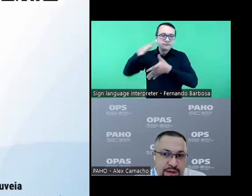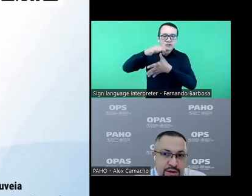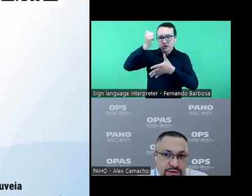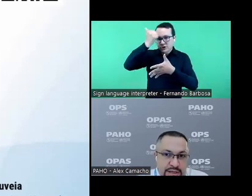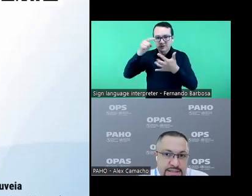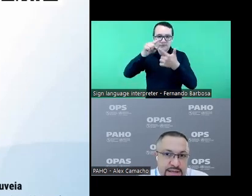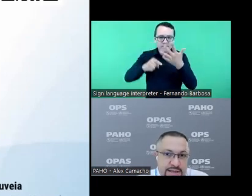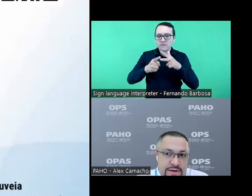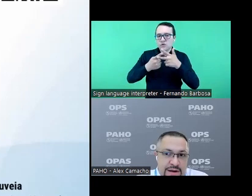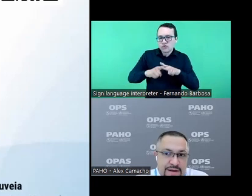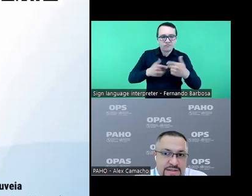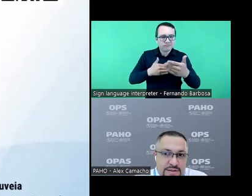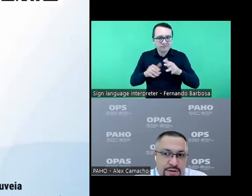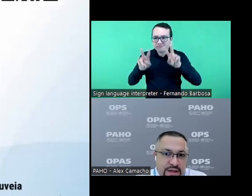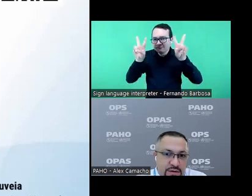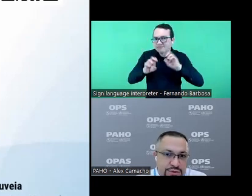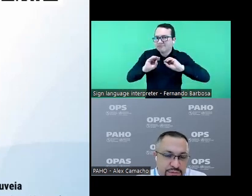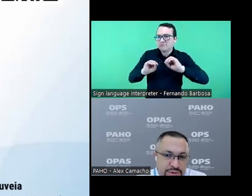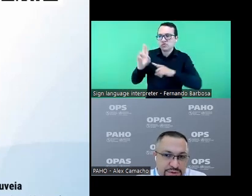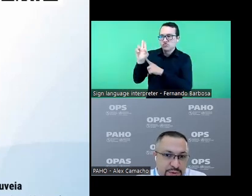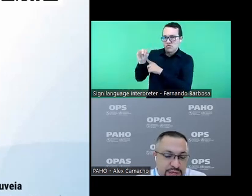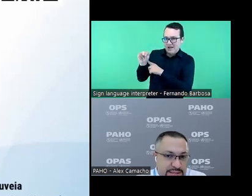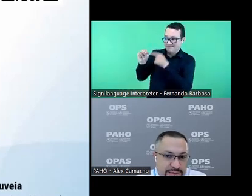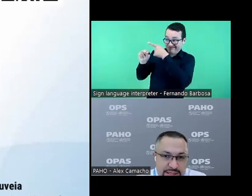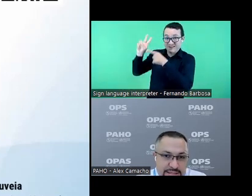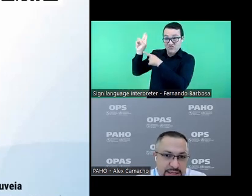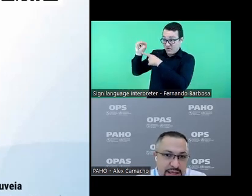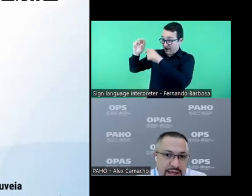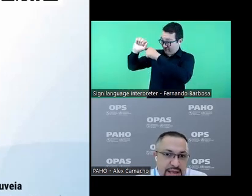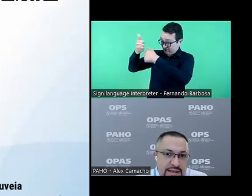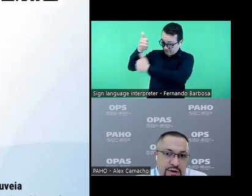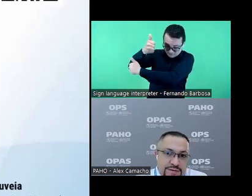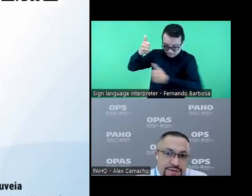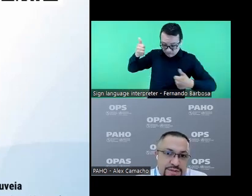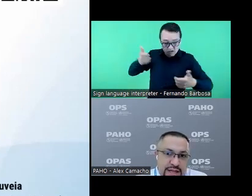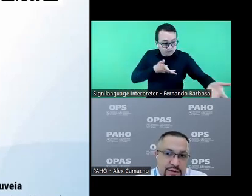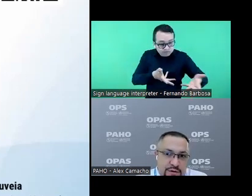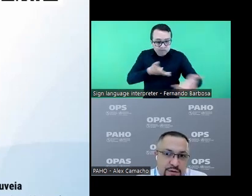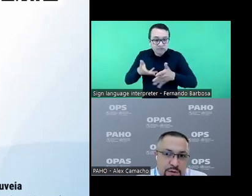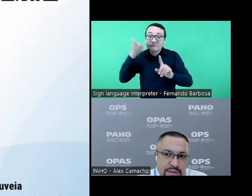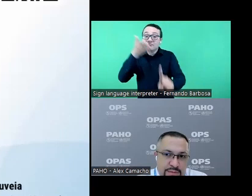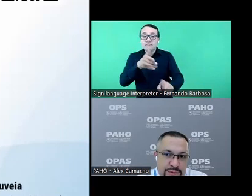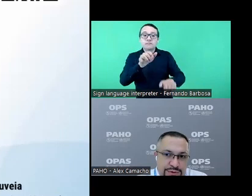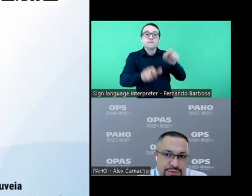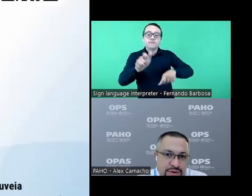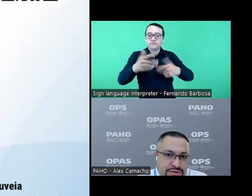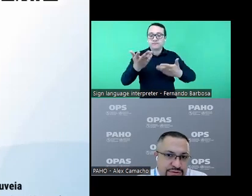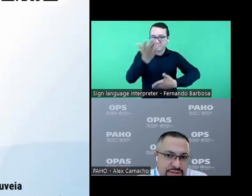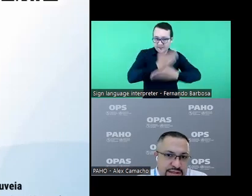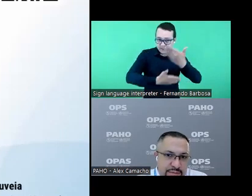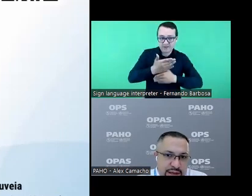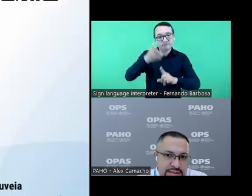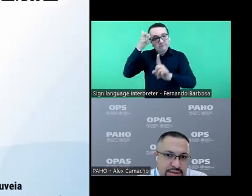in the urban context, and the relevance of the inclusion of persons with disabilities. The whole of society and whole of government approach to